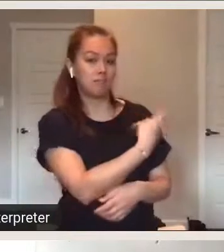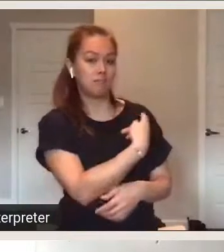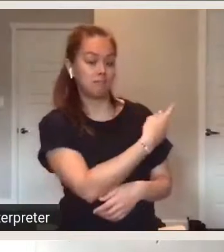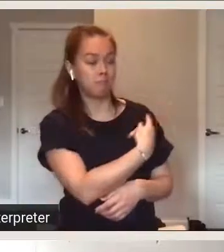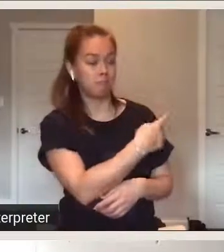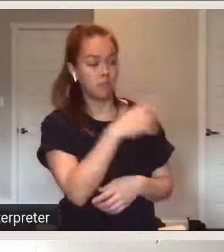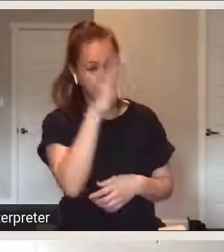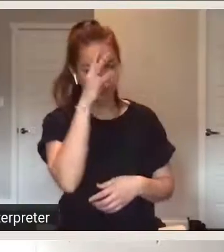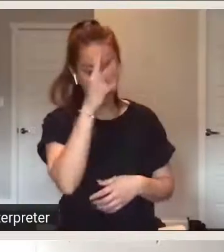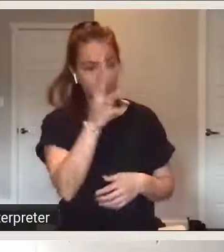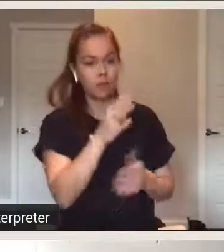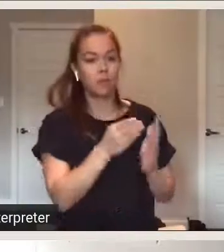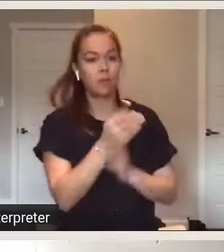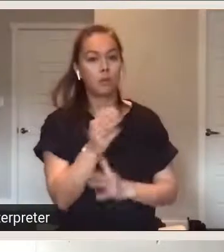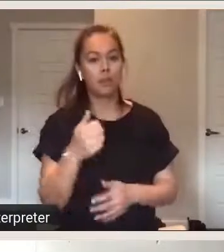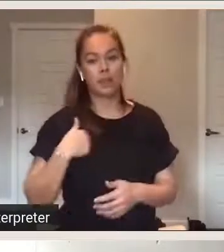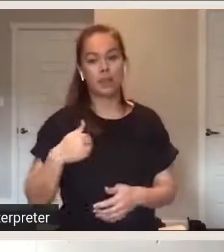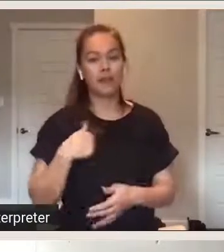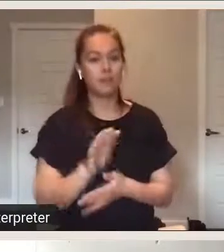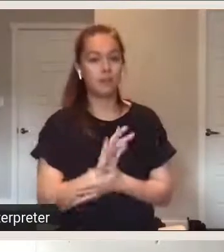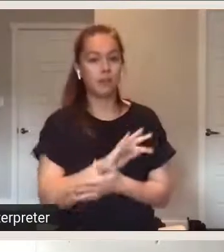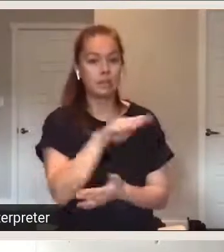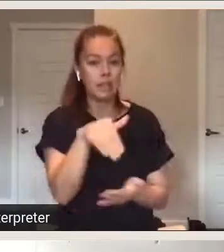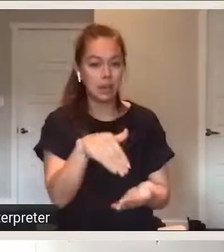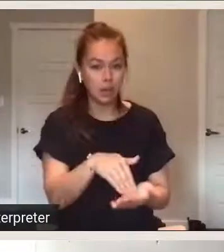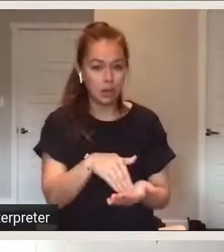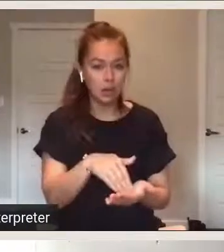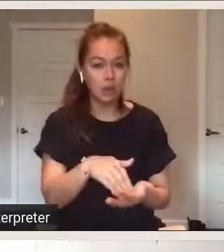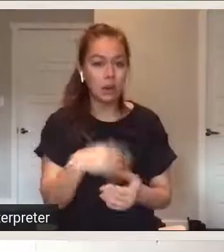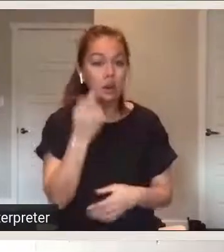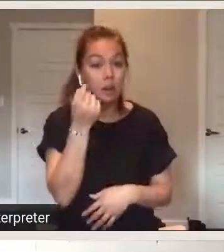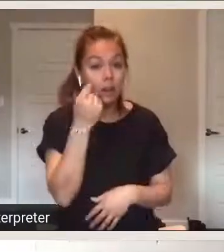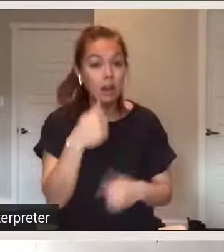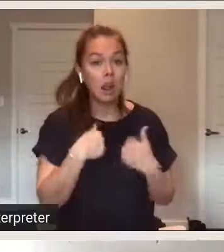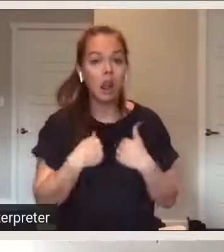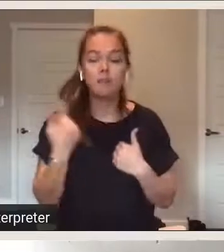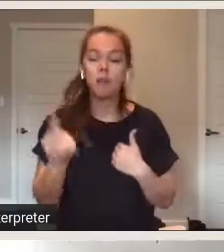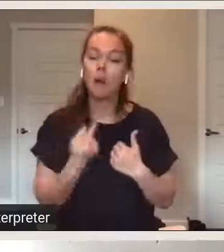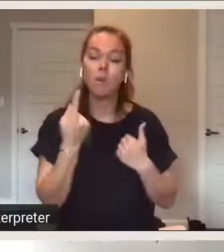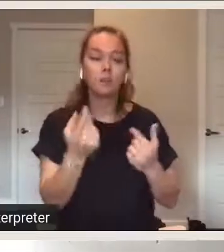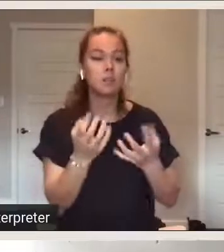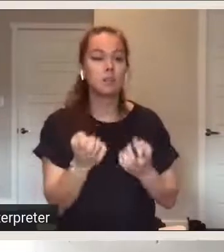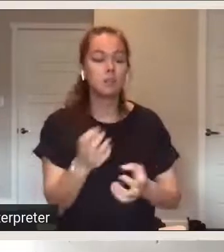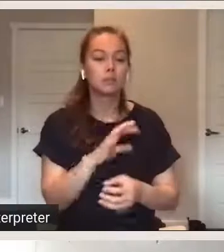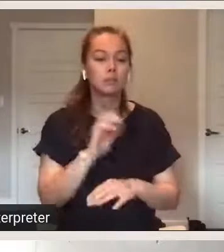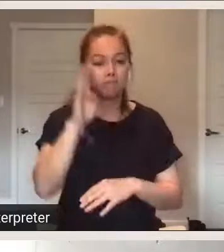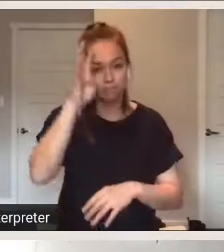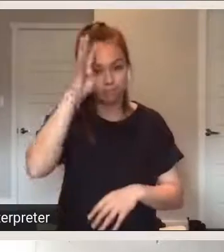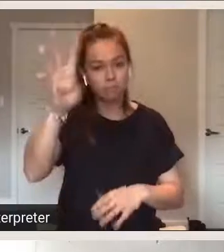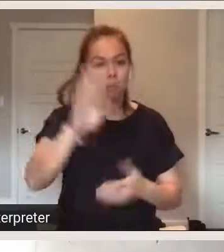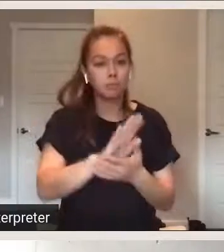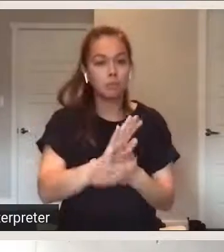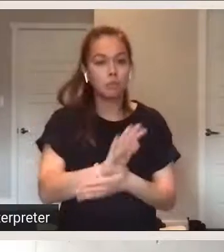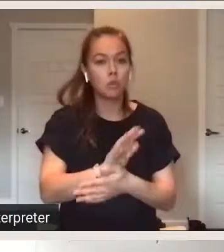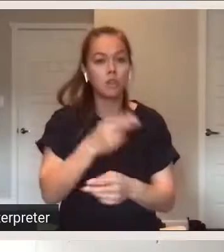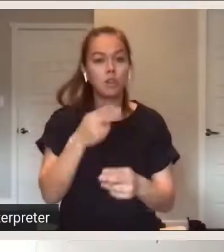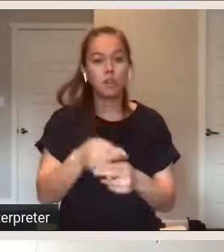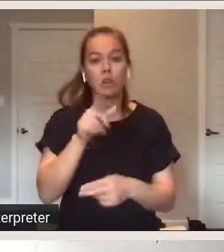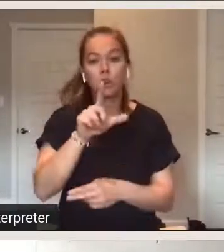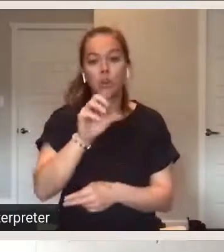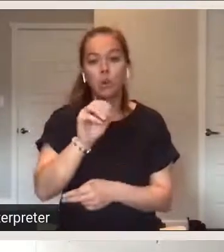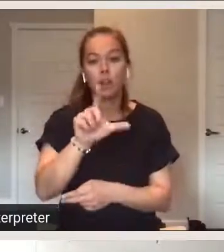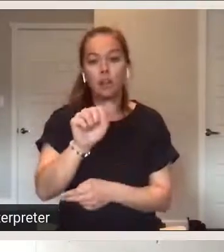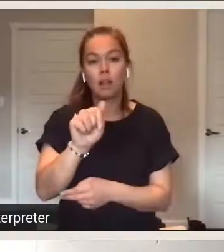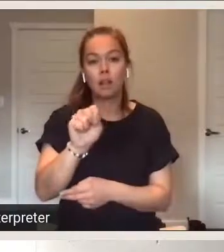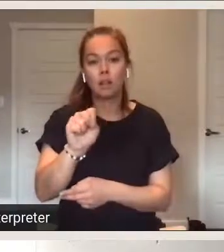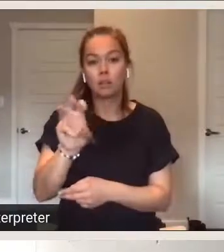the idea was, I always wanted to make a film called Lola's Wake, but it was always set in the Philippines, and it was a